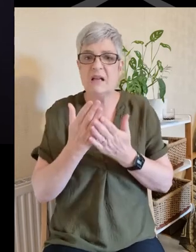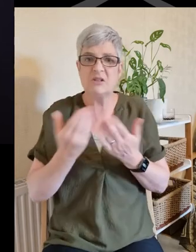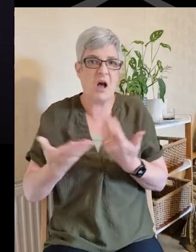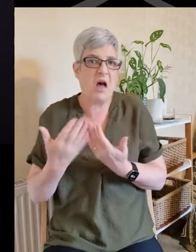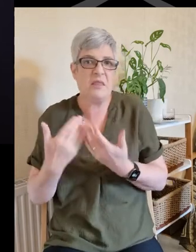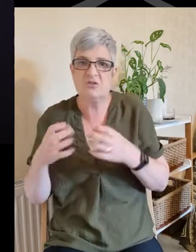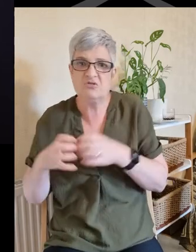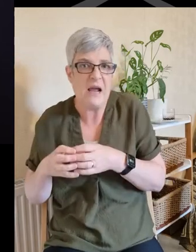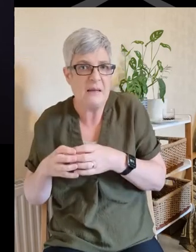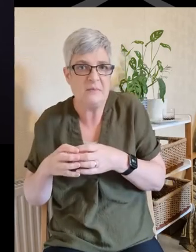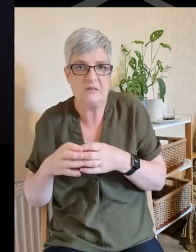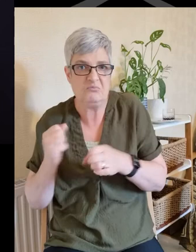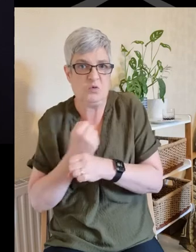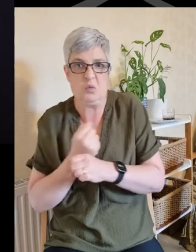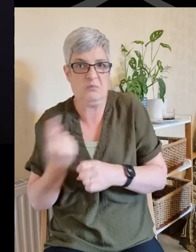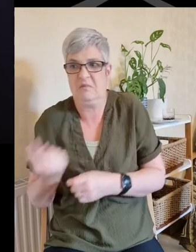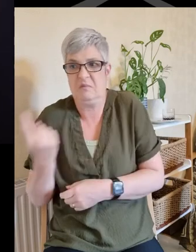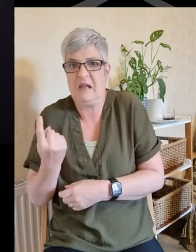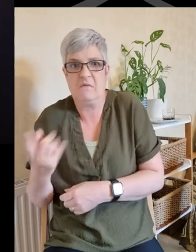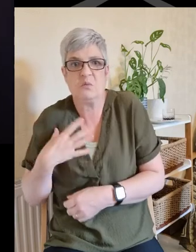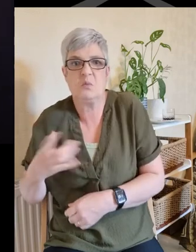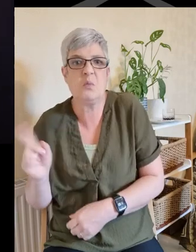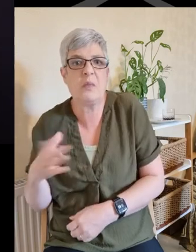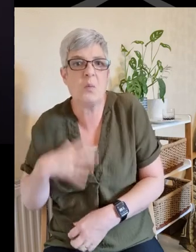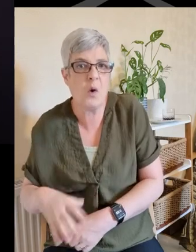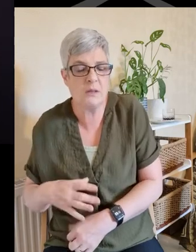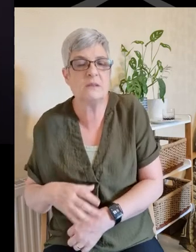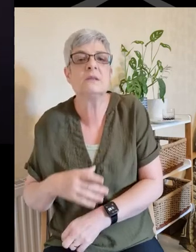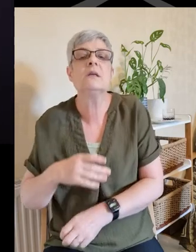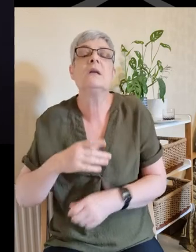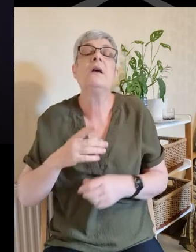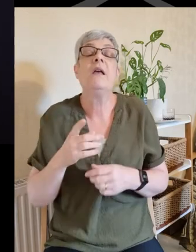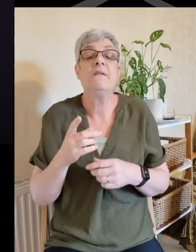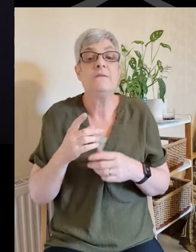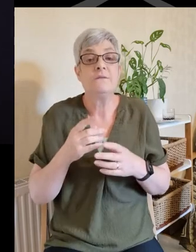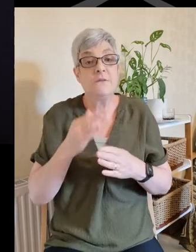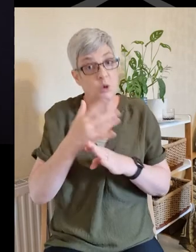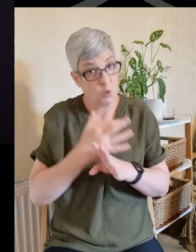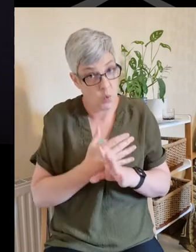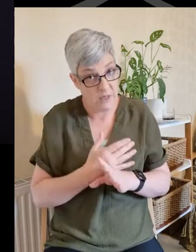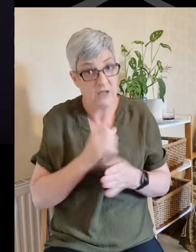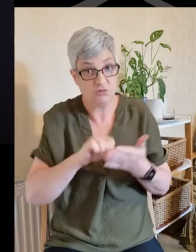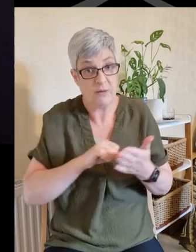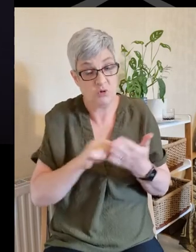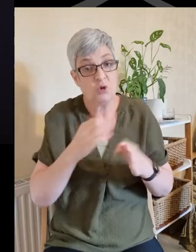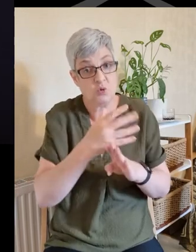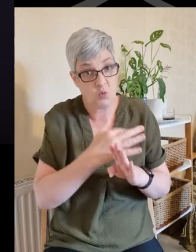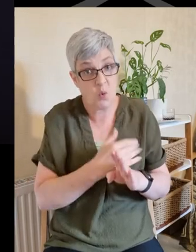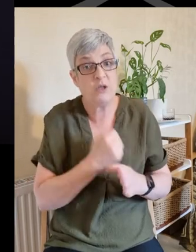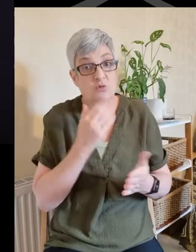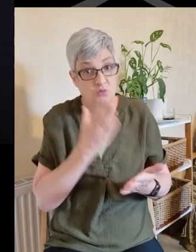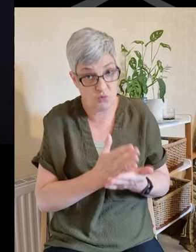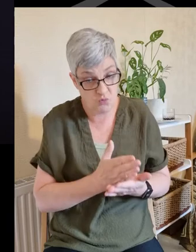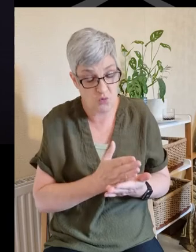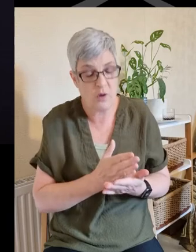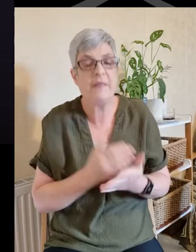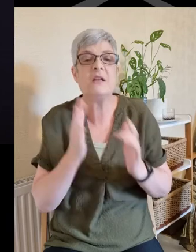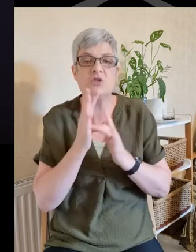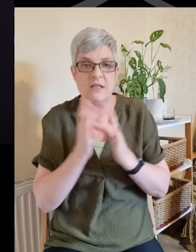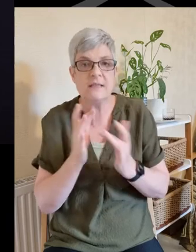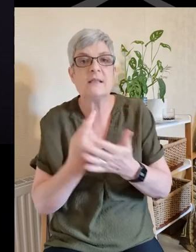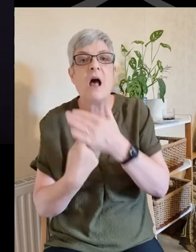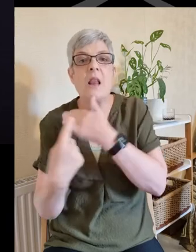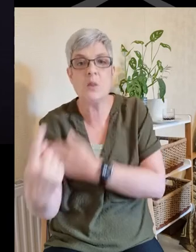do their own thing. If the story in Scripture is true, then it is Jesus alone who is